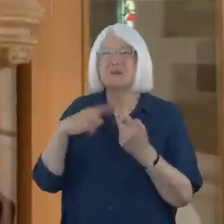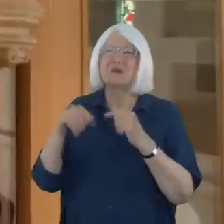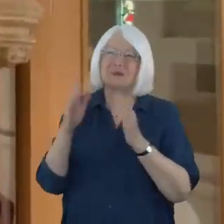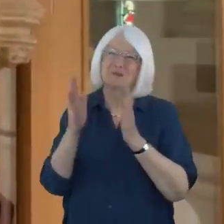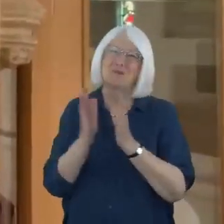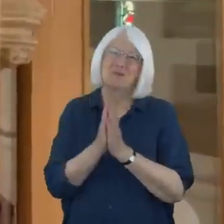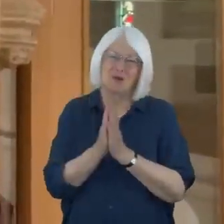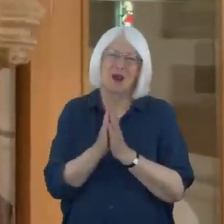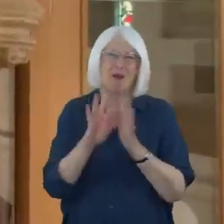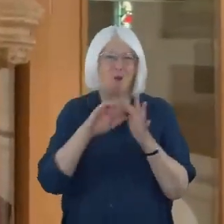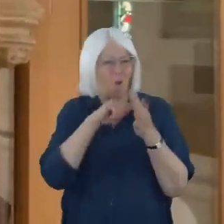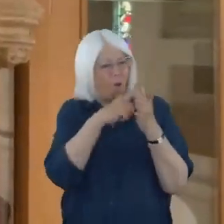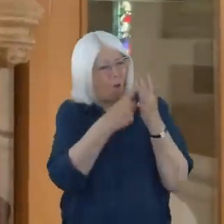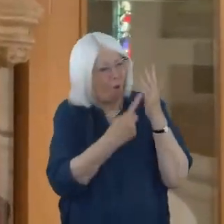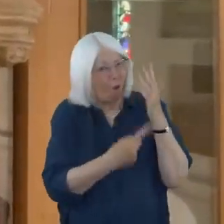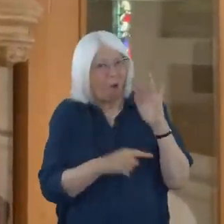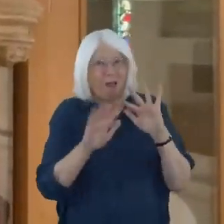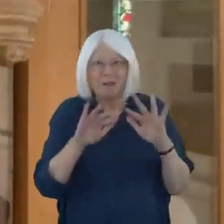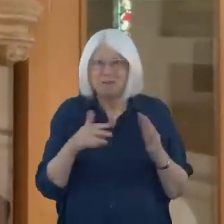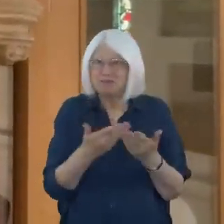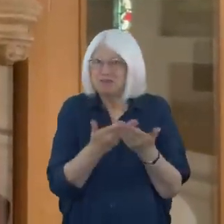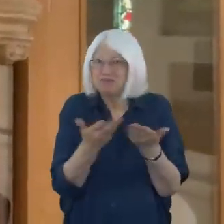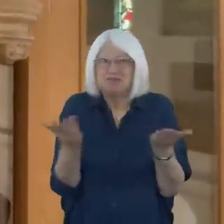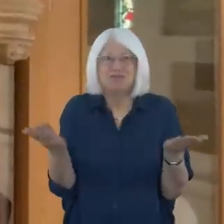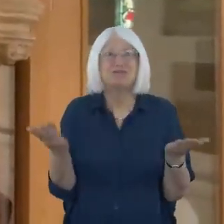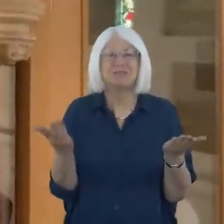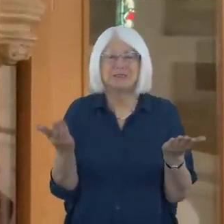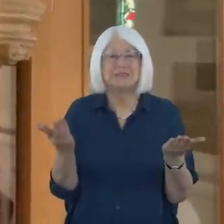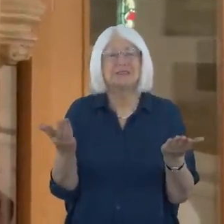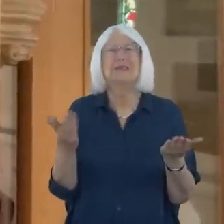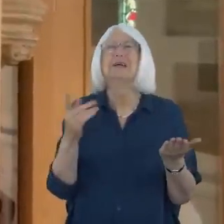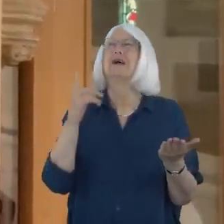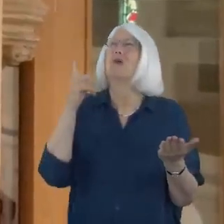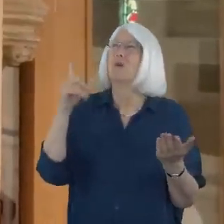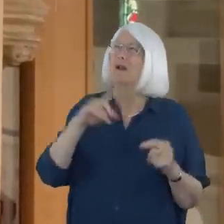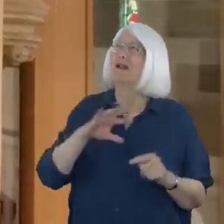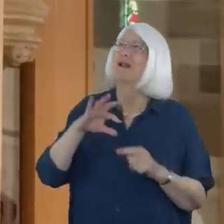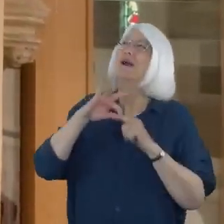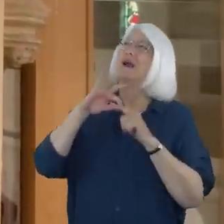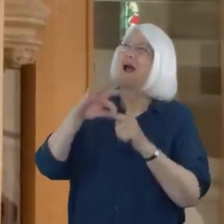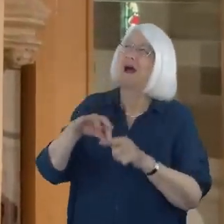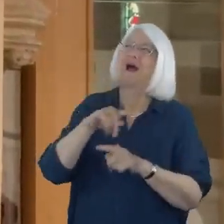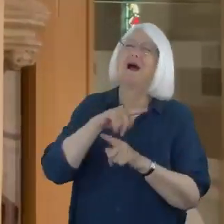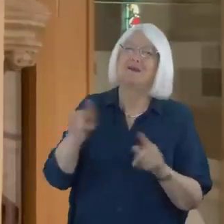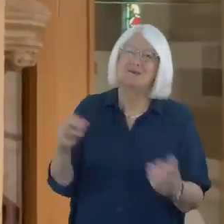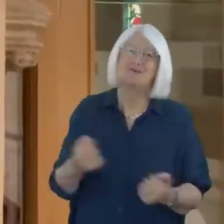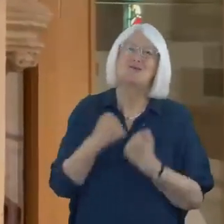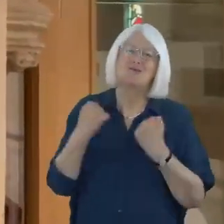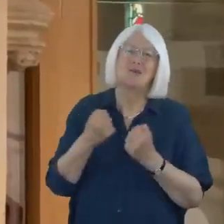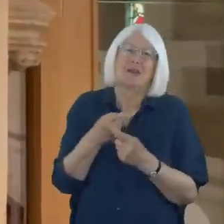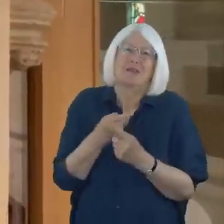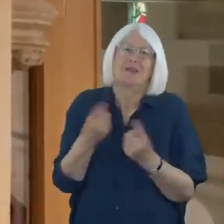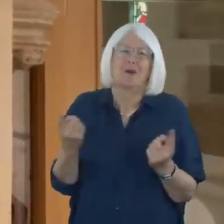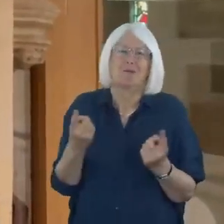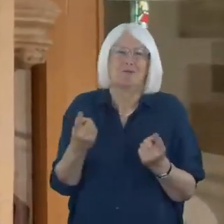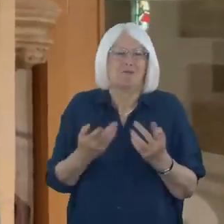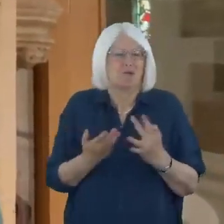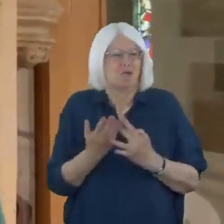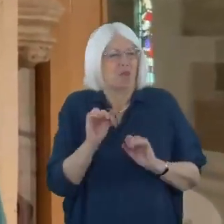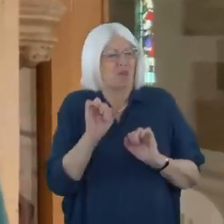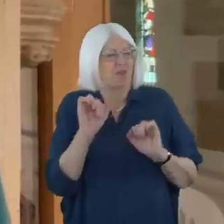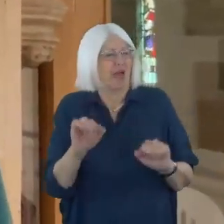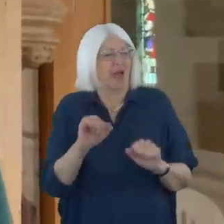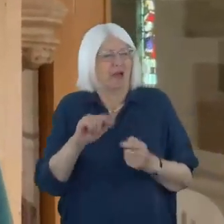Lord, we pray all these in such positions may be guided and strengthened in their resolve and